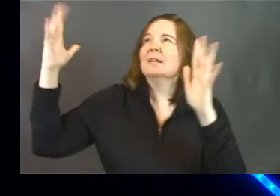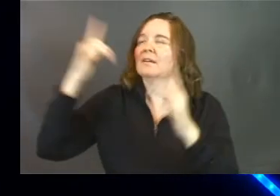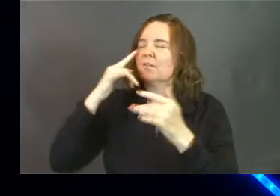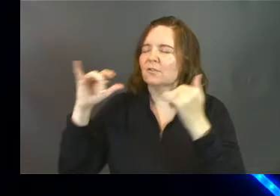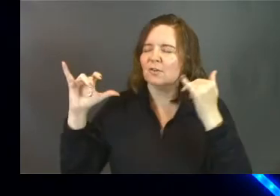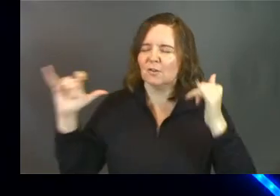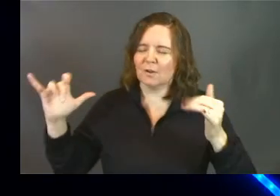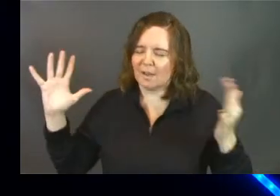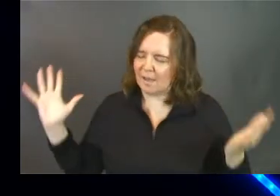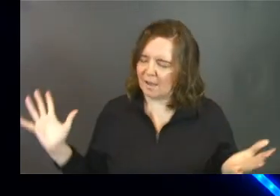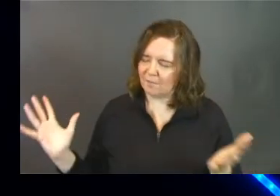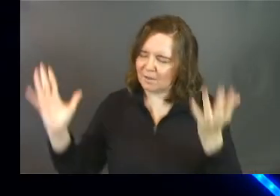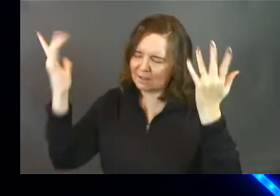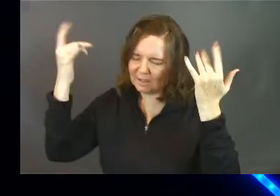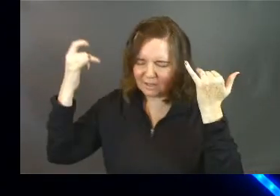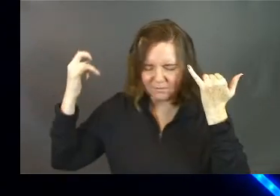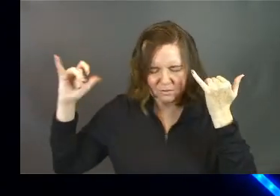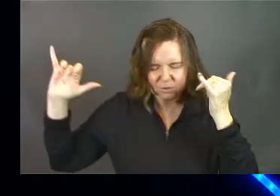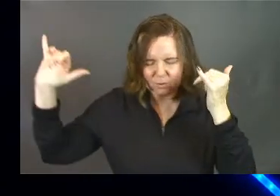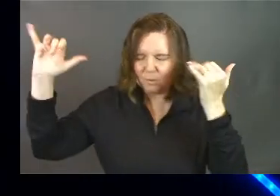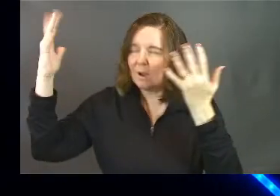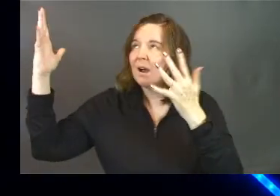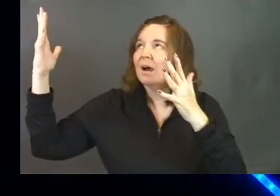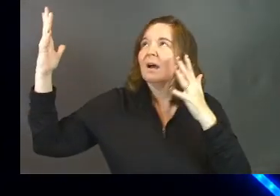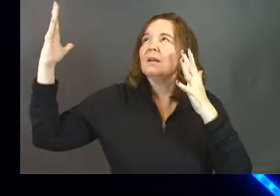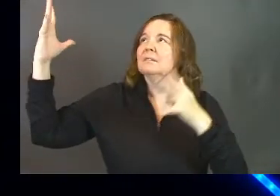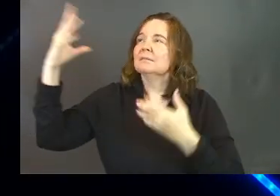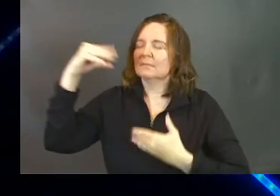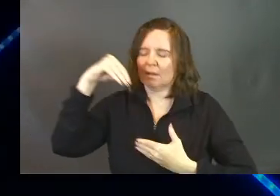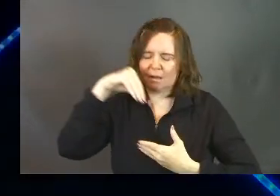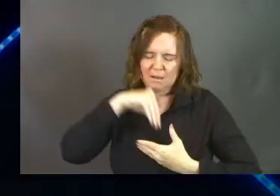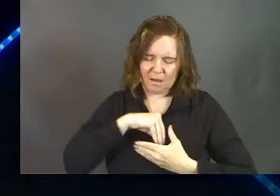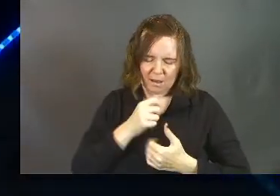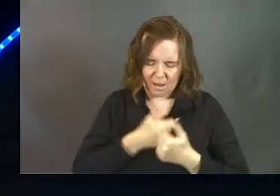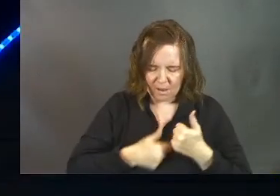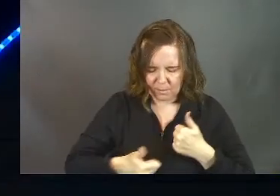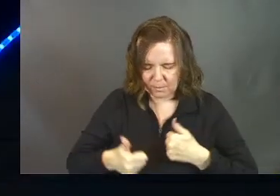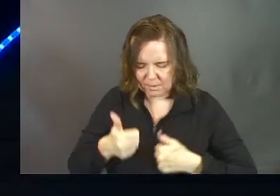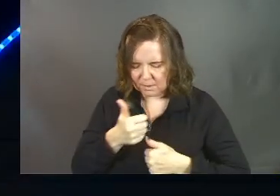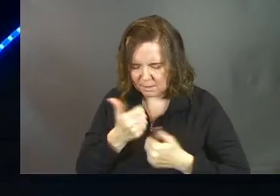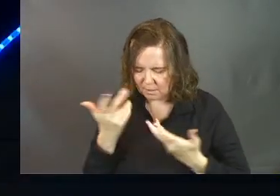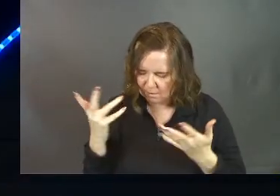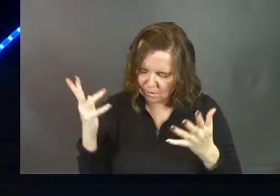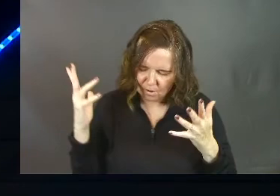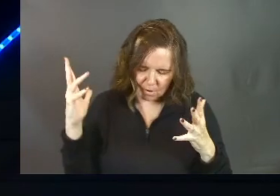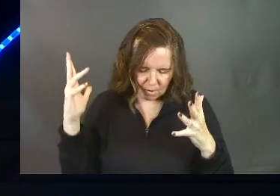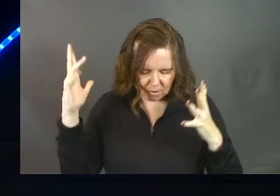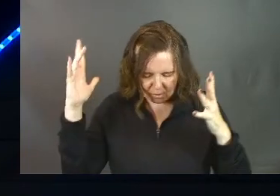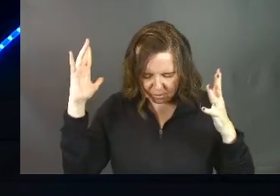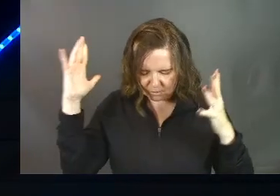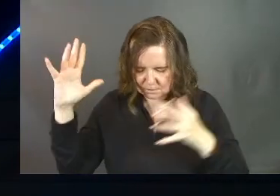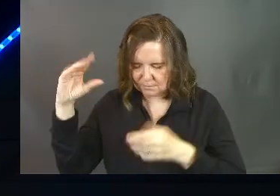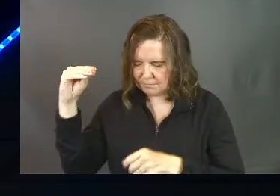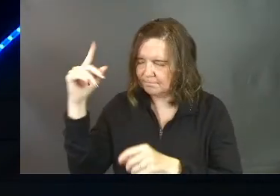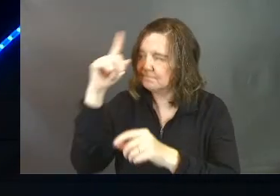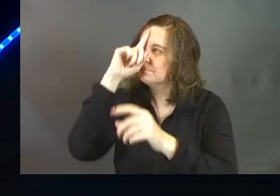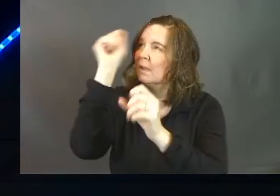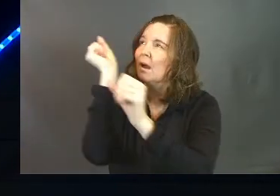high, forever lift You high, high within our